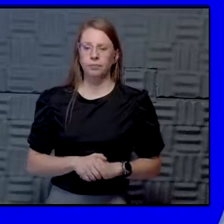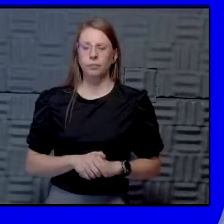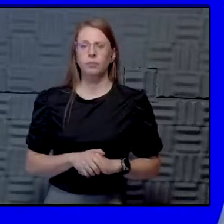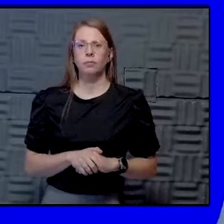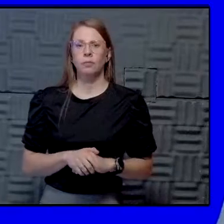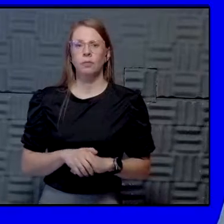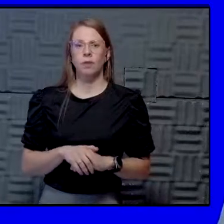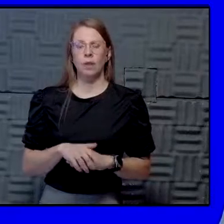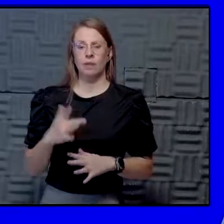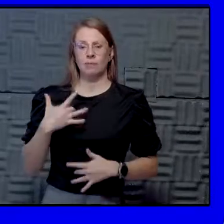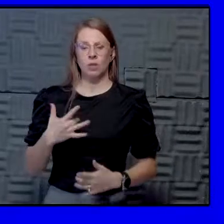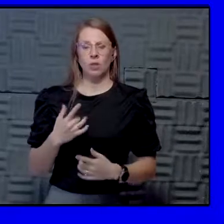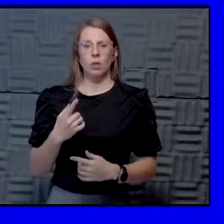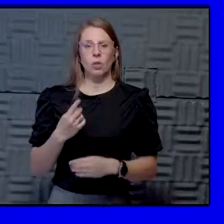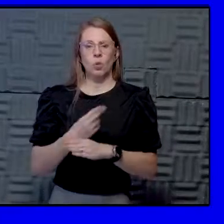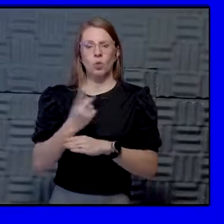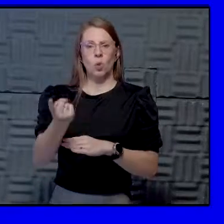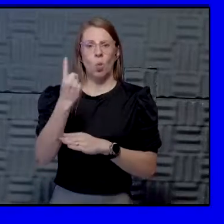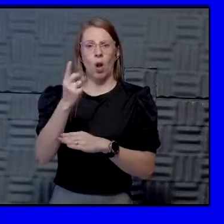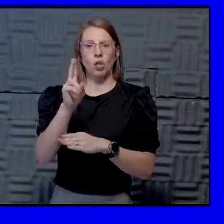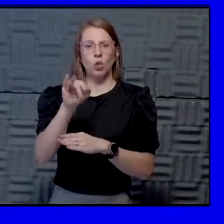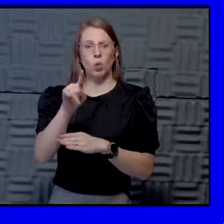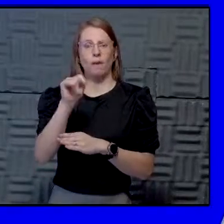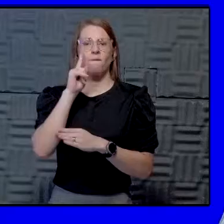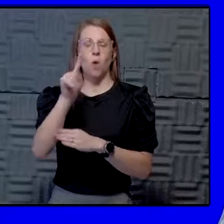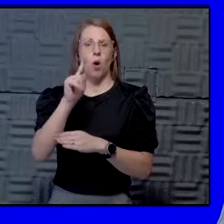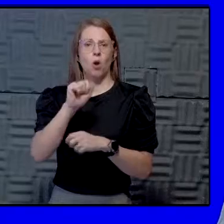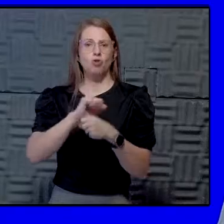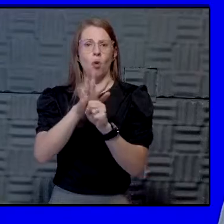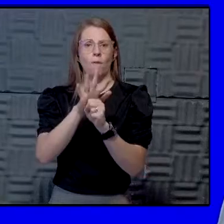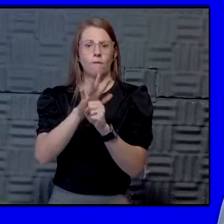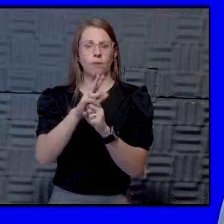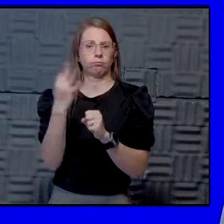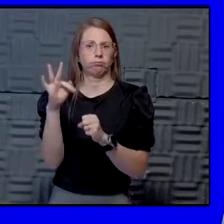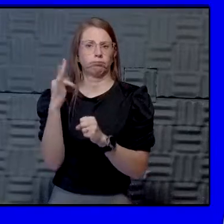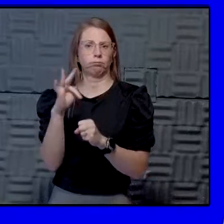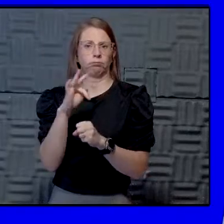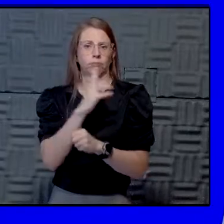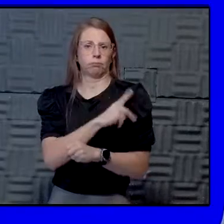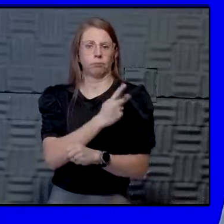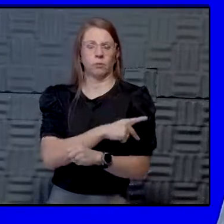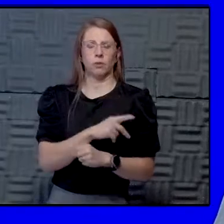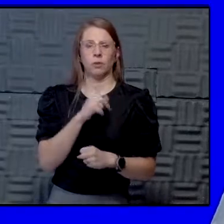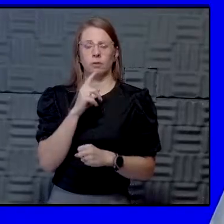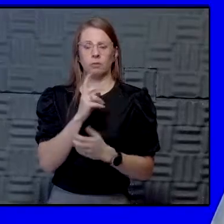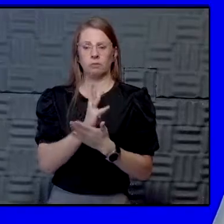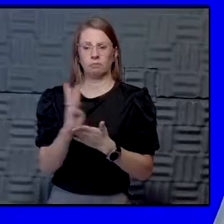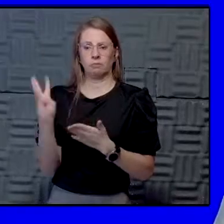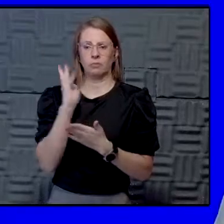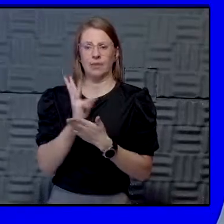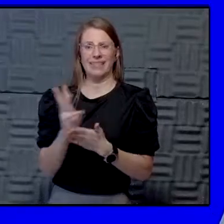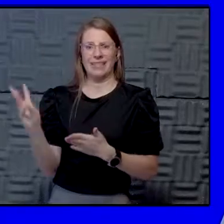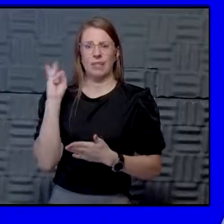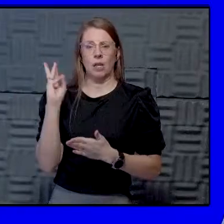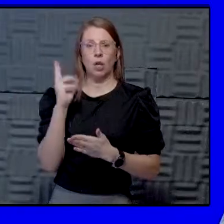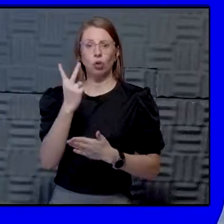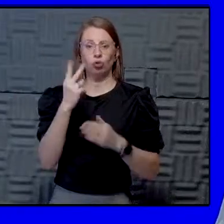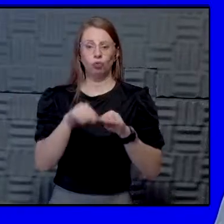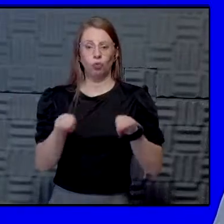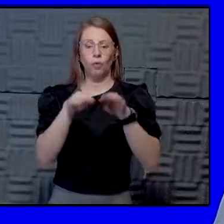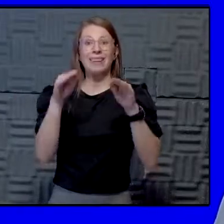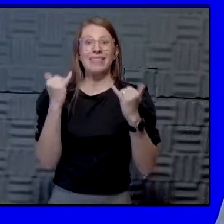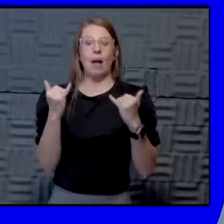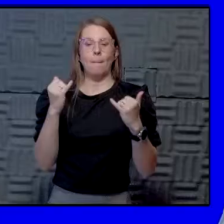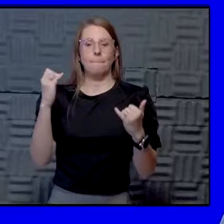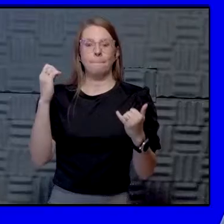we were only using 1 unit to house our COVID patients. 4 or 6 weeks ago we had to go now to 2 units.